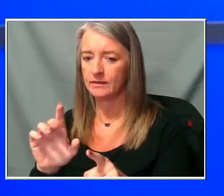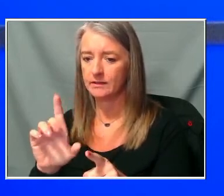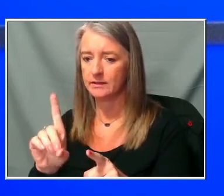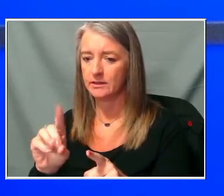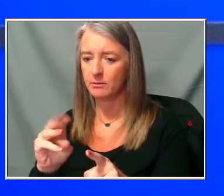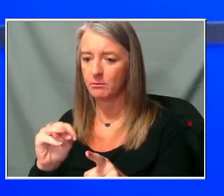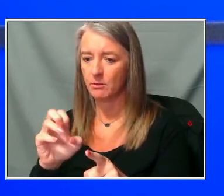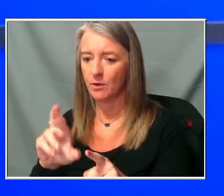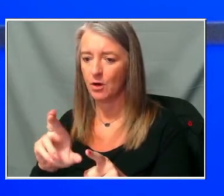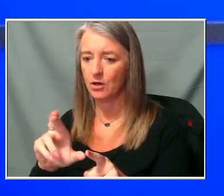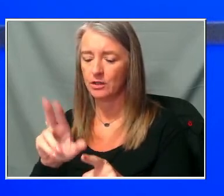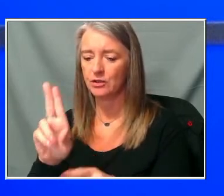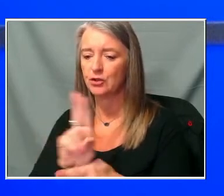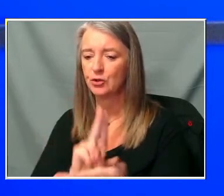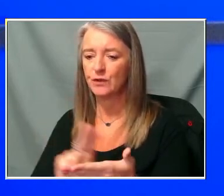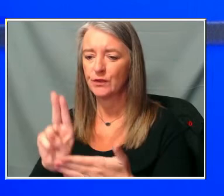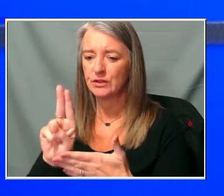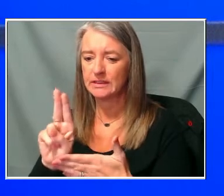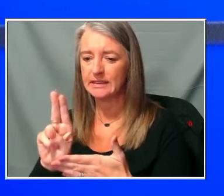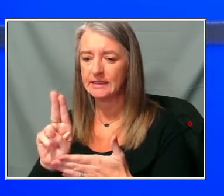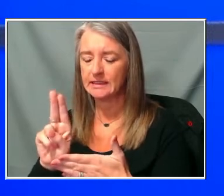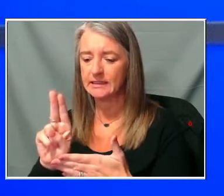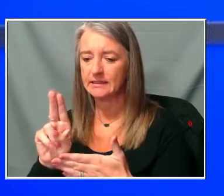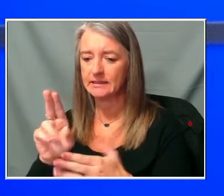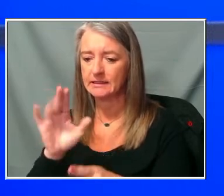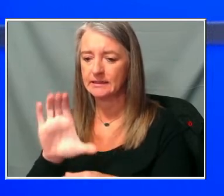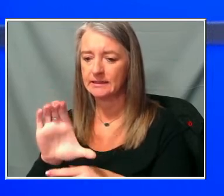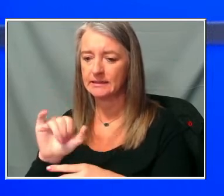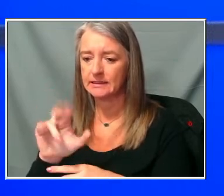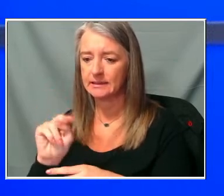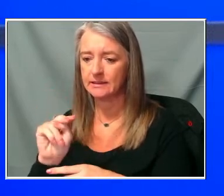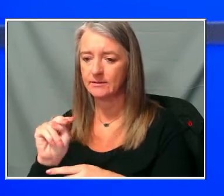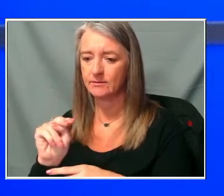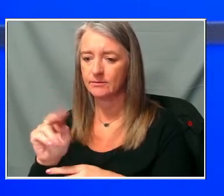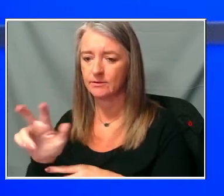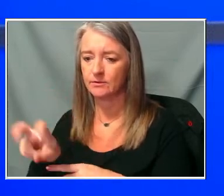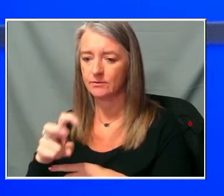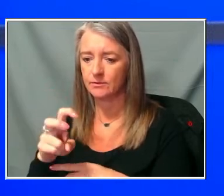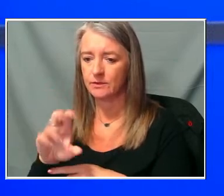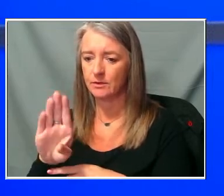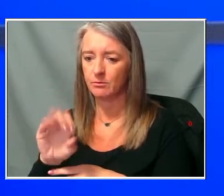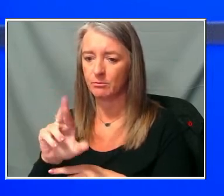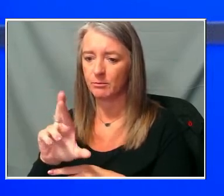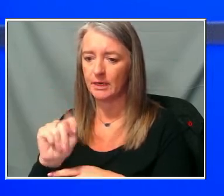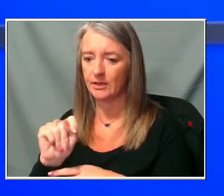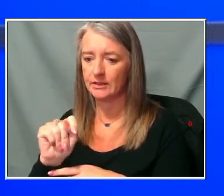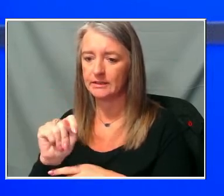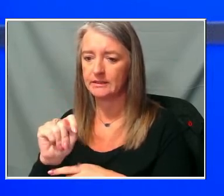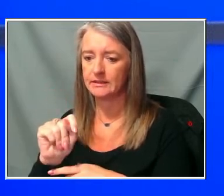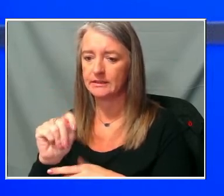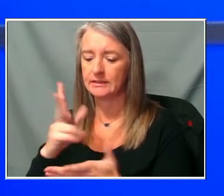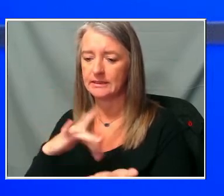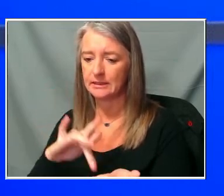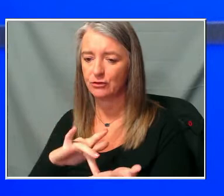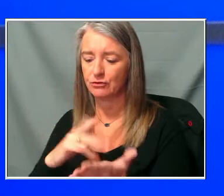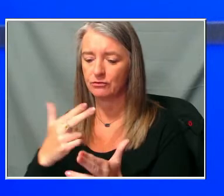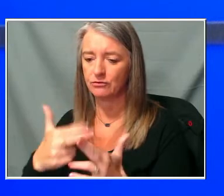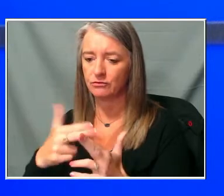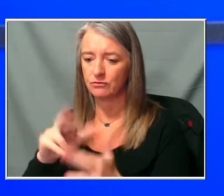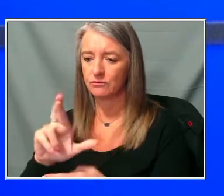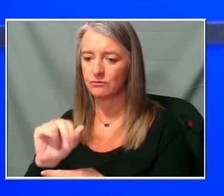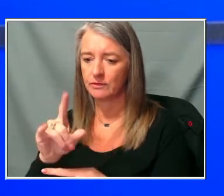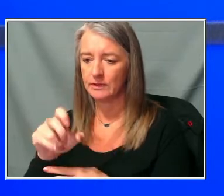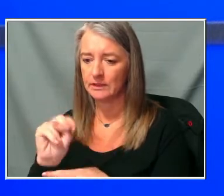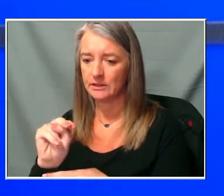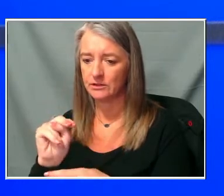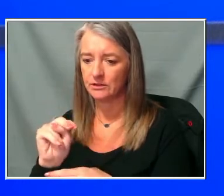University of Cincinnati, they would transfer me down there to what is called the Barrett Center, and I would receive my radiation treatment. They would transfer me back to Cincinnati